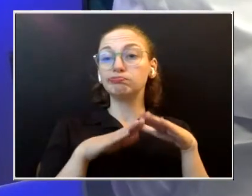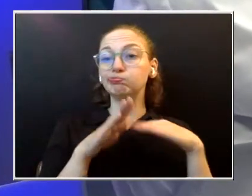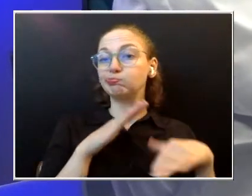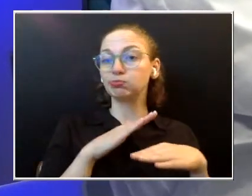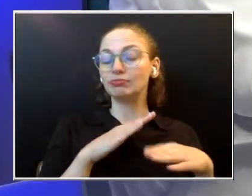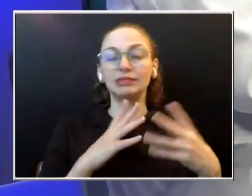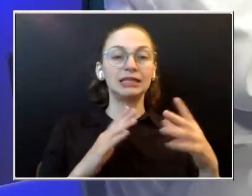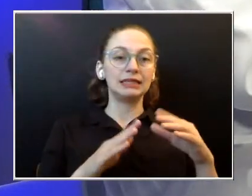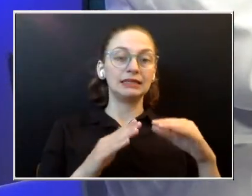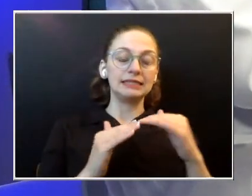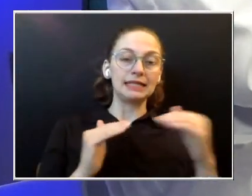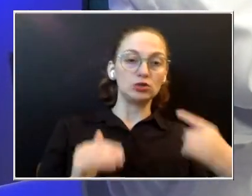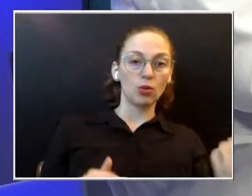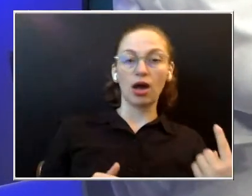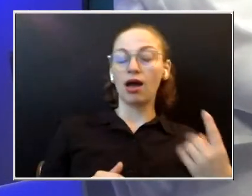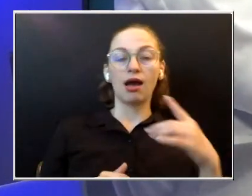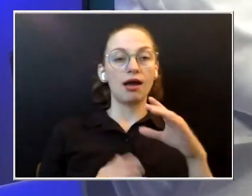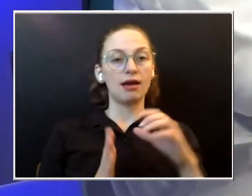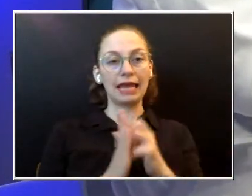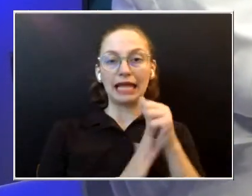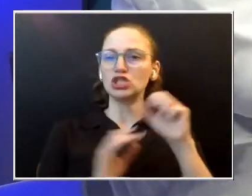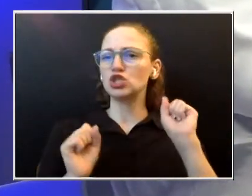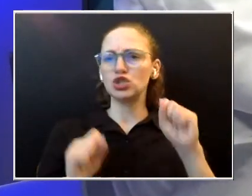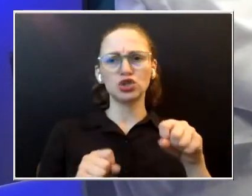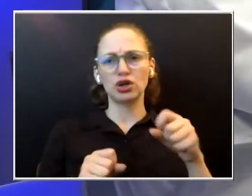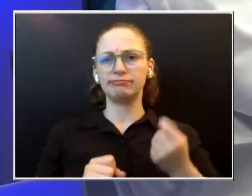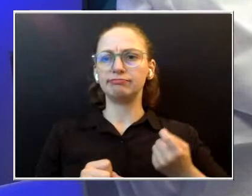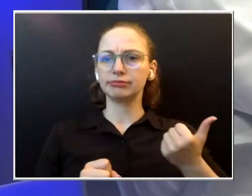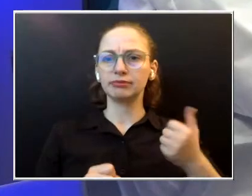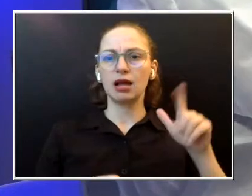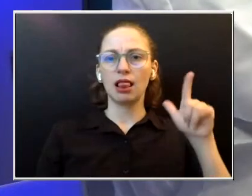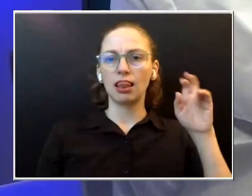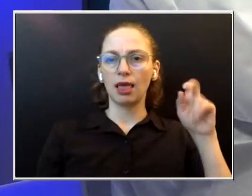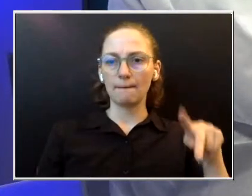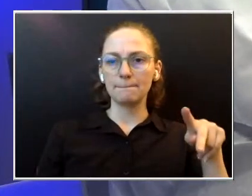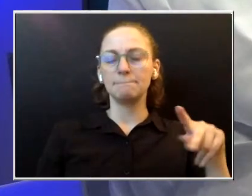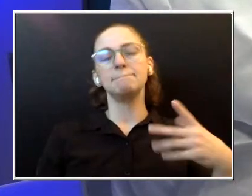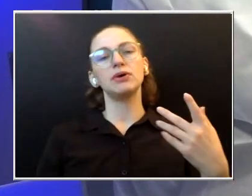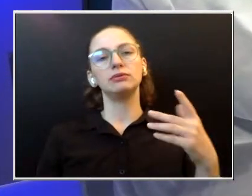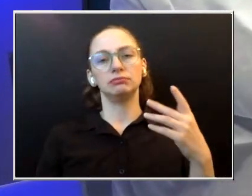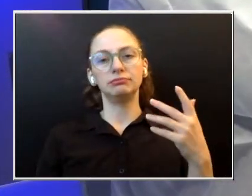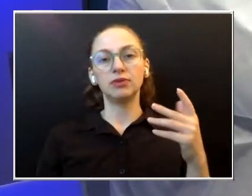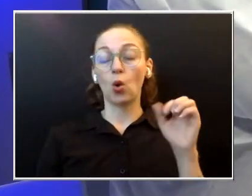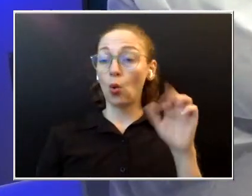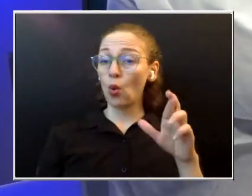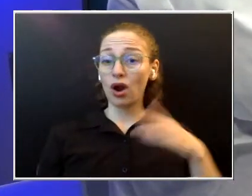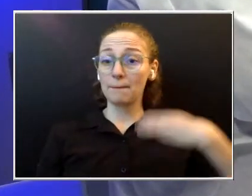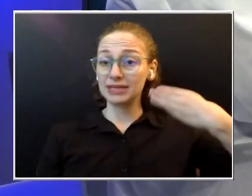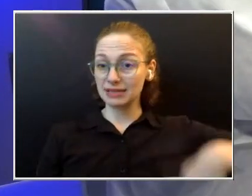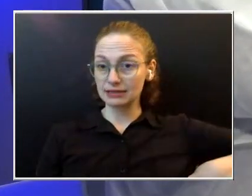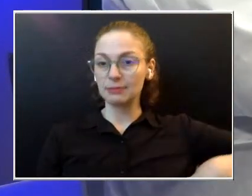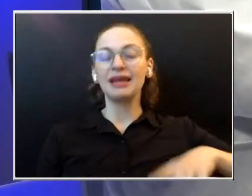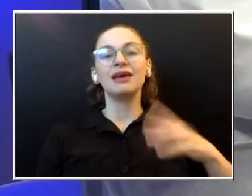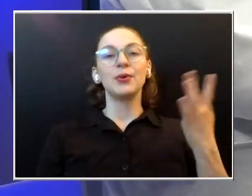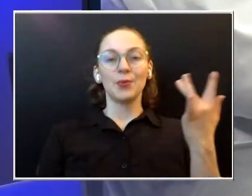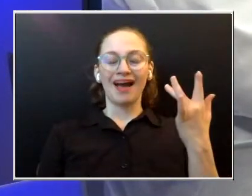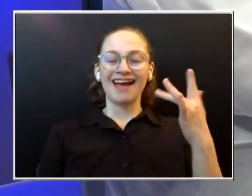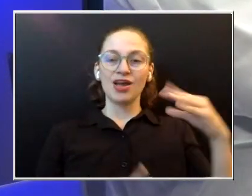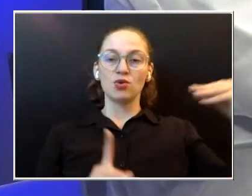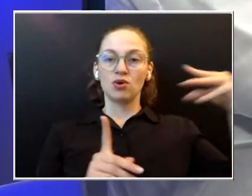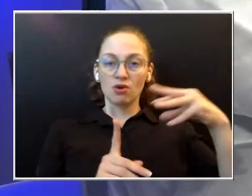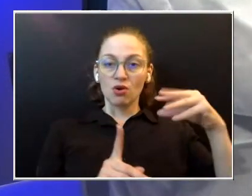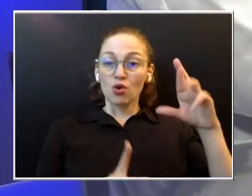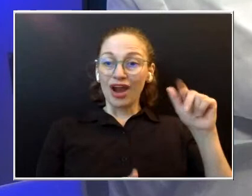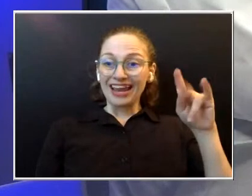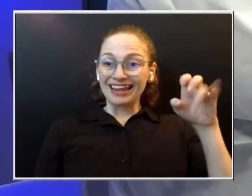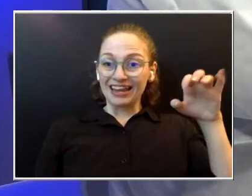radiation altogether, because she's also at higher risk of radiation-induced cancers compared to the average patient. And so there was really no